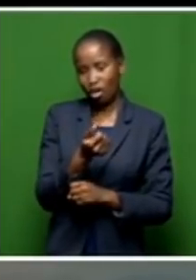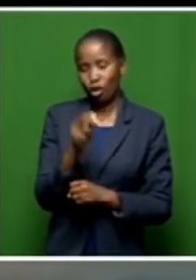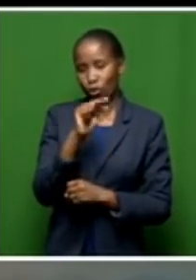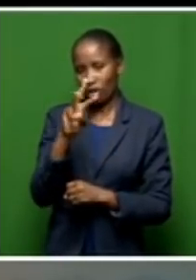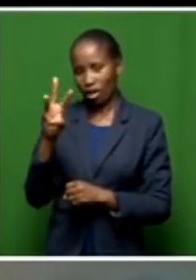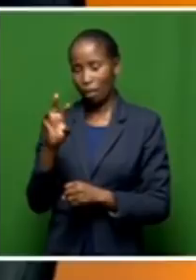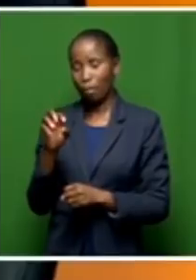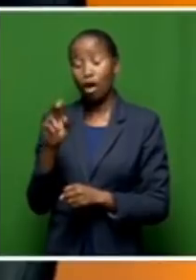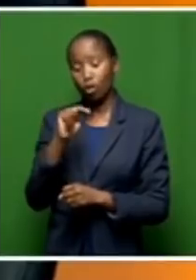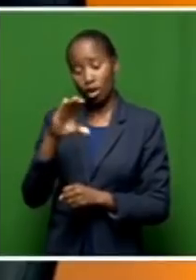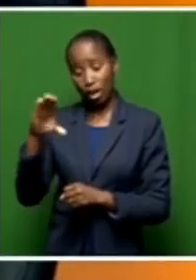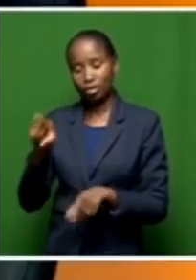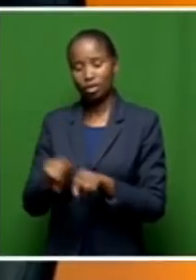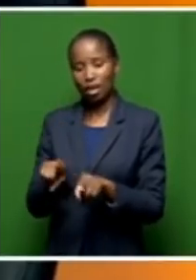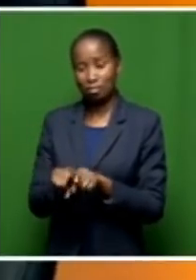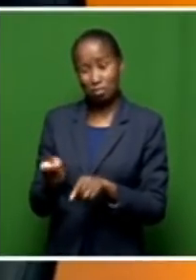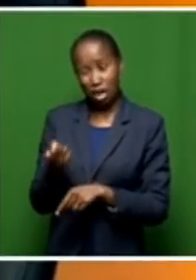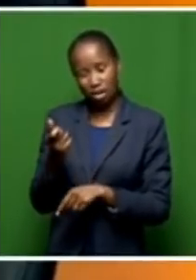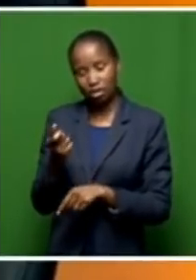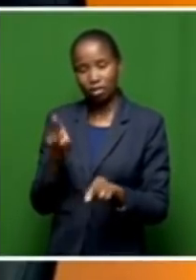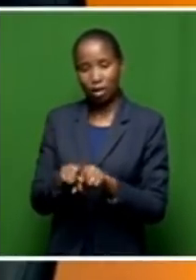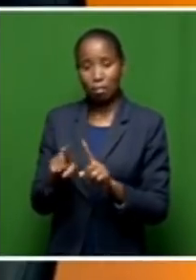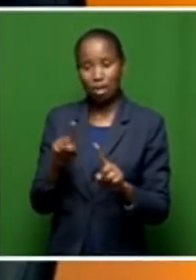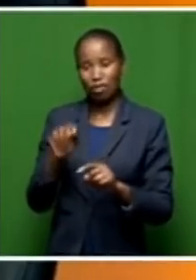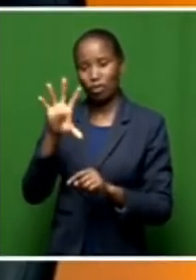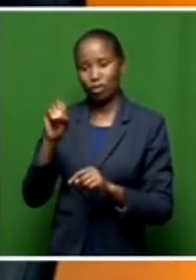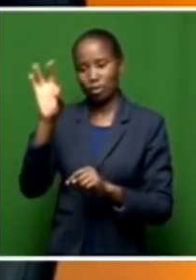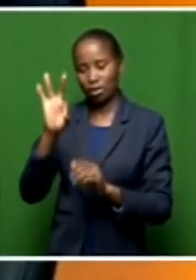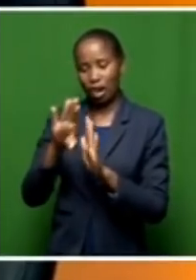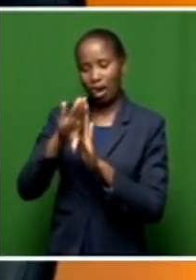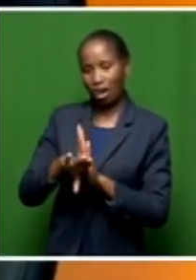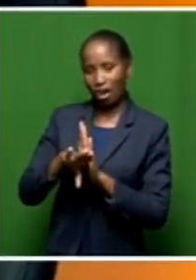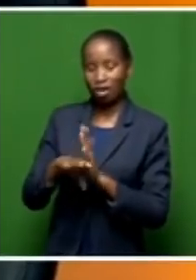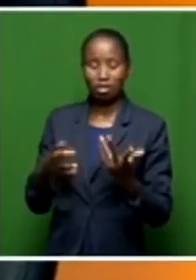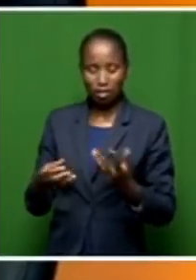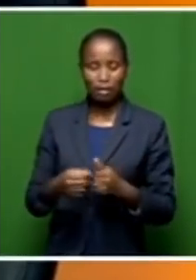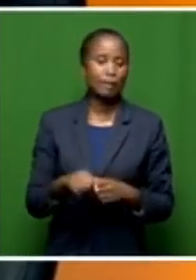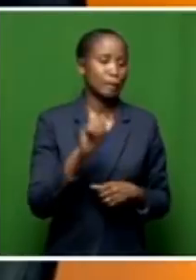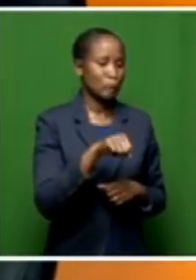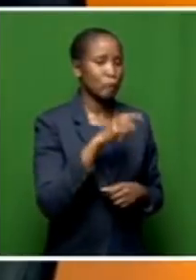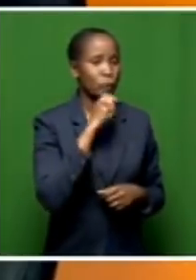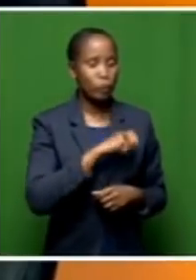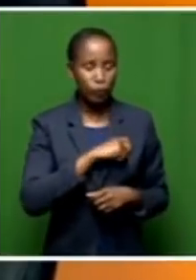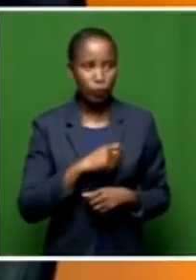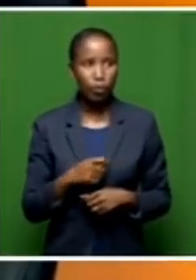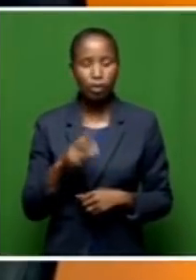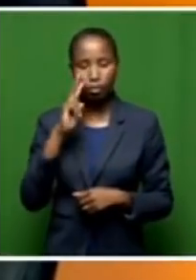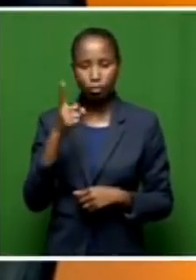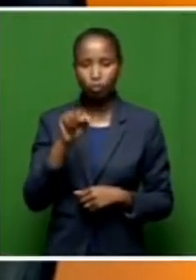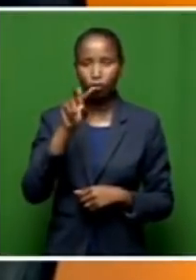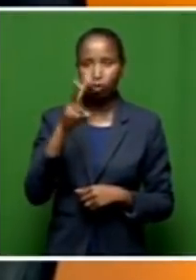below 50%. Yes, no, absolutely. So if we look at 2016, they were 58.7,